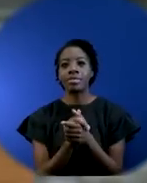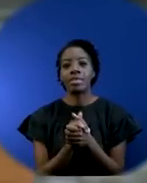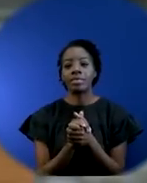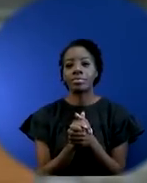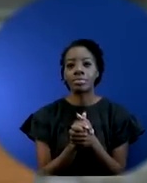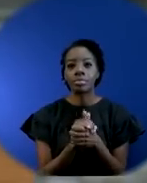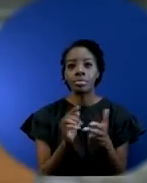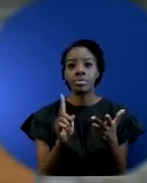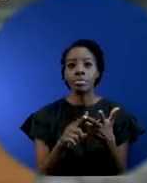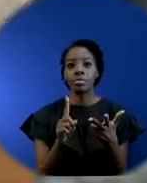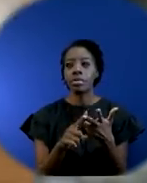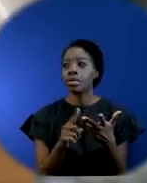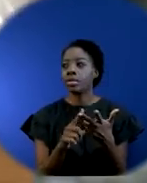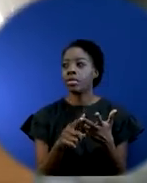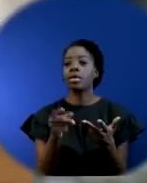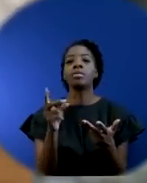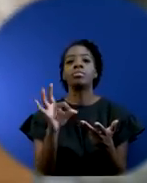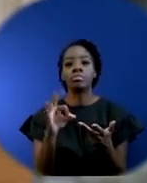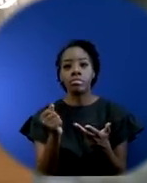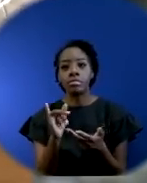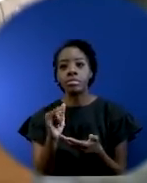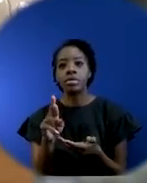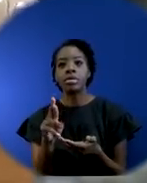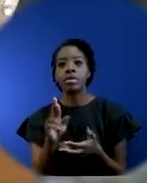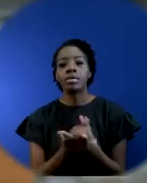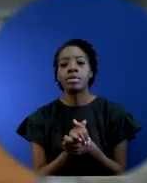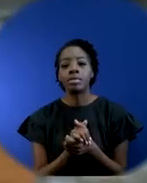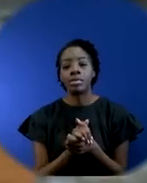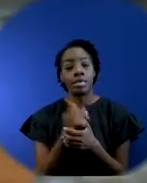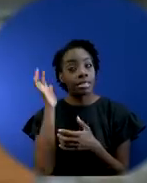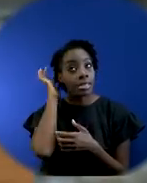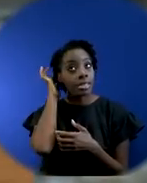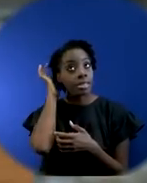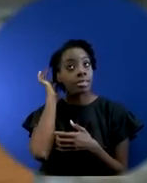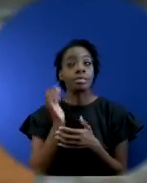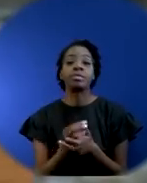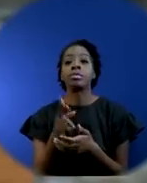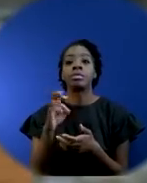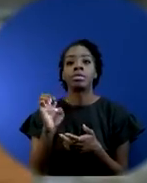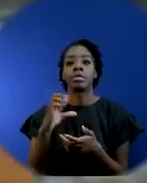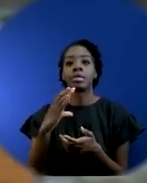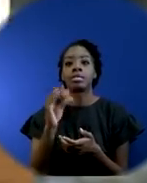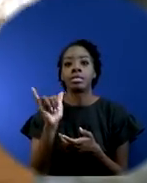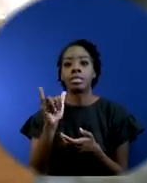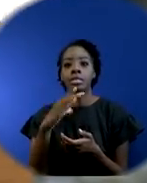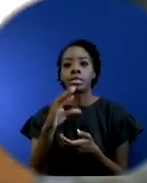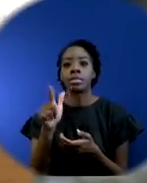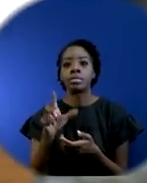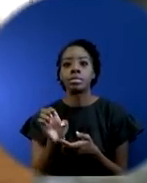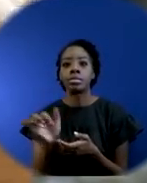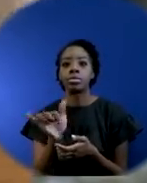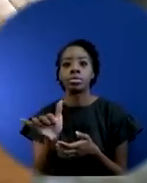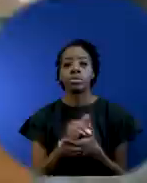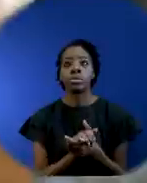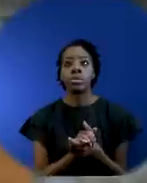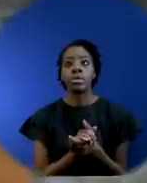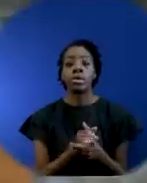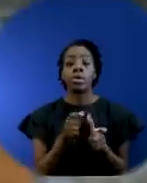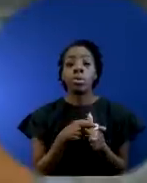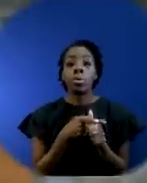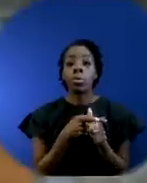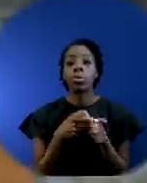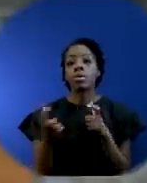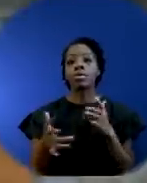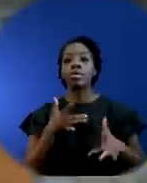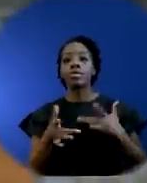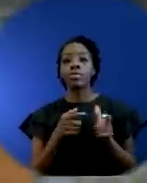else is it? Recycle Day. If you have some big recyclables that you need to bring to the church, we invite you to do all of that. The fun run, walk, you can walk